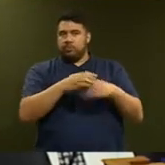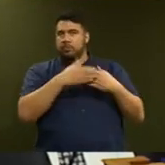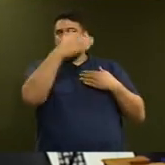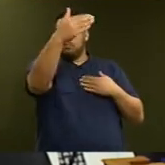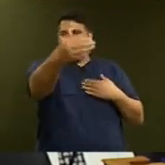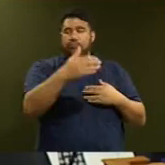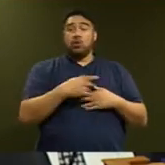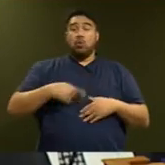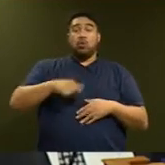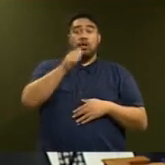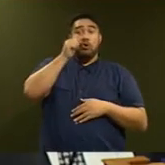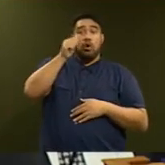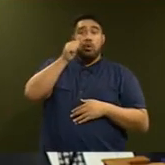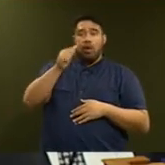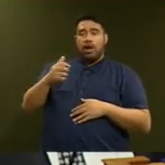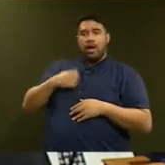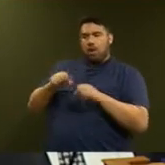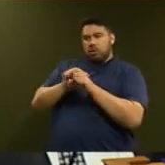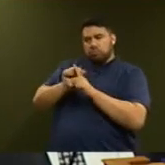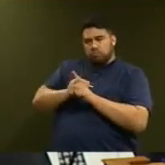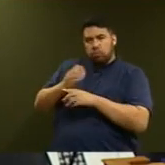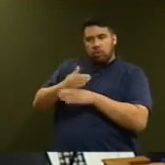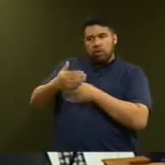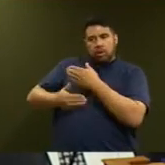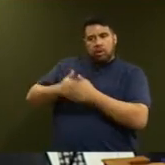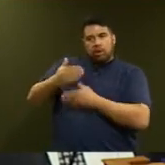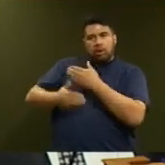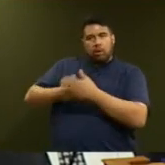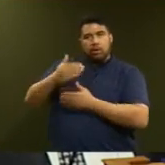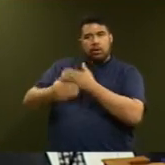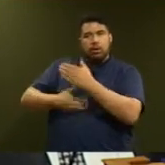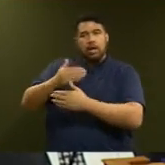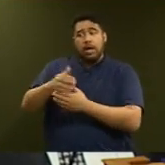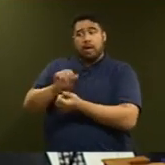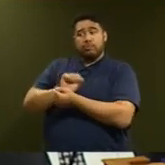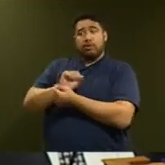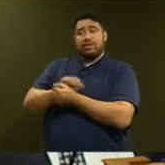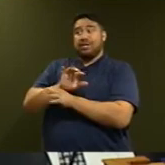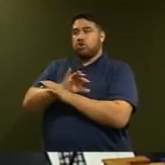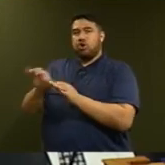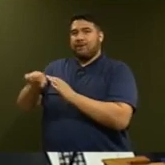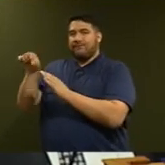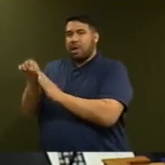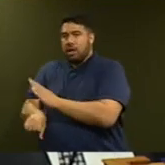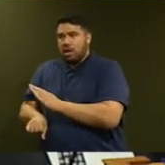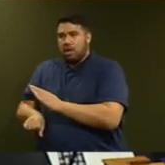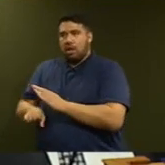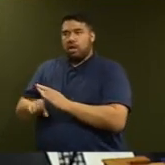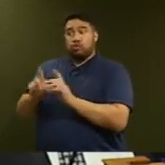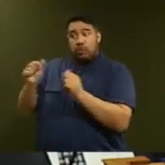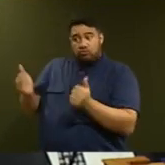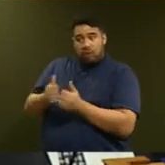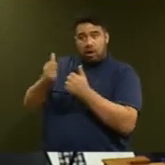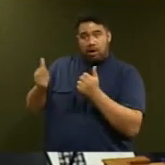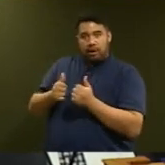serious reforms do begin to work, and we don't have the prisons being a moral and fiscal failure, which was Bill Inglis's view, that we will look